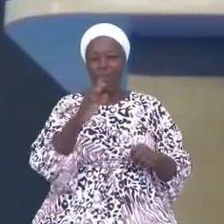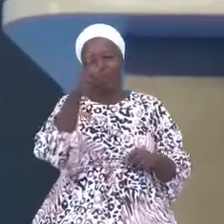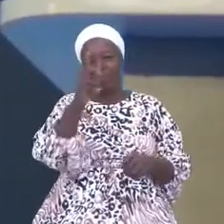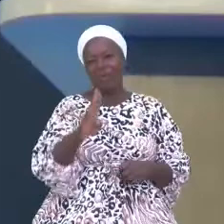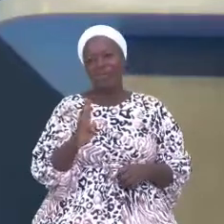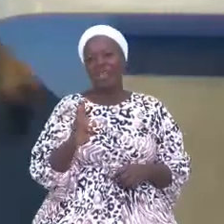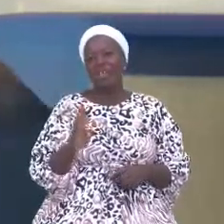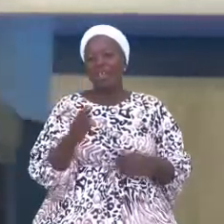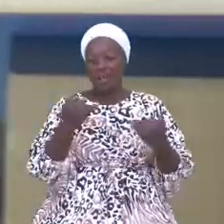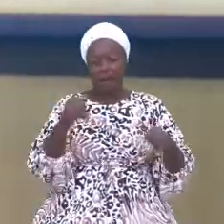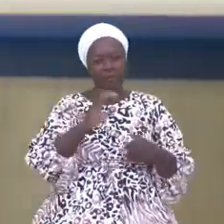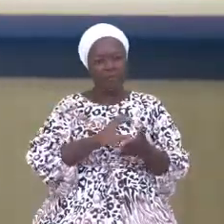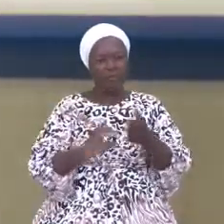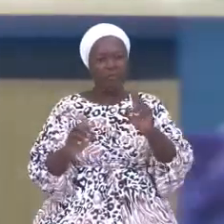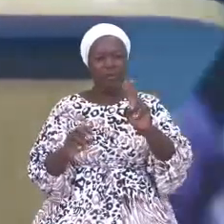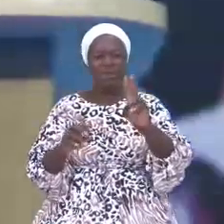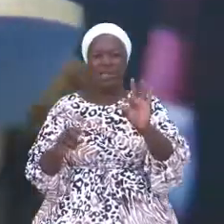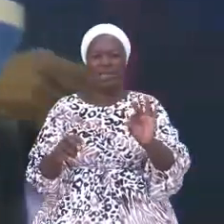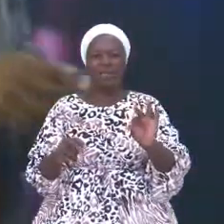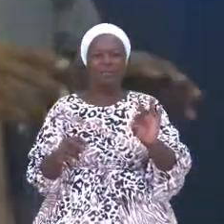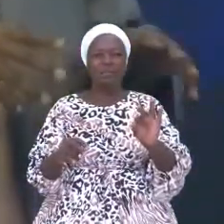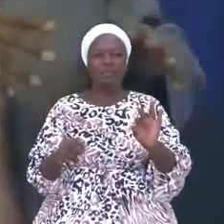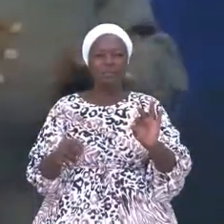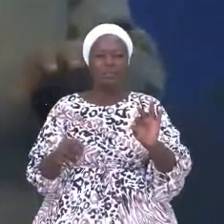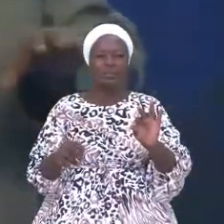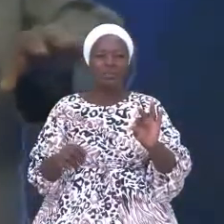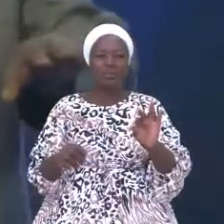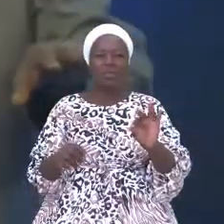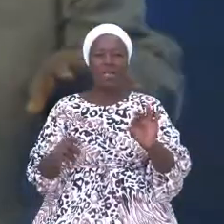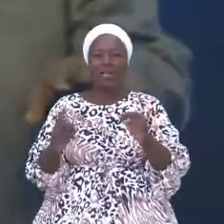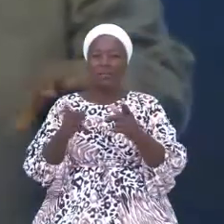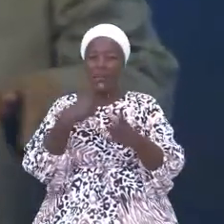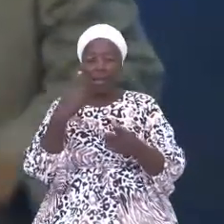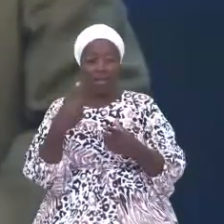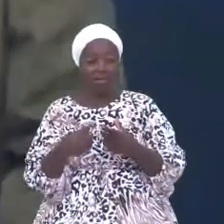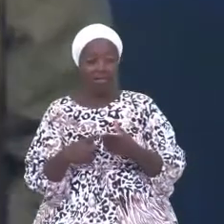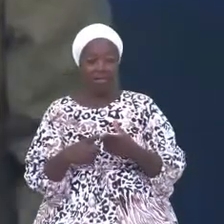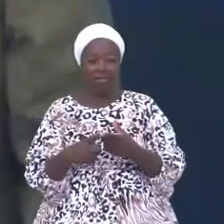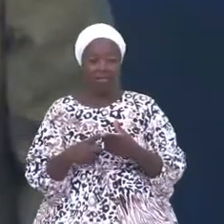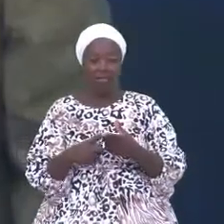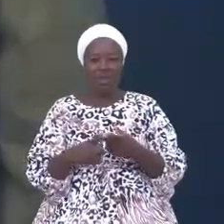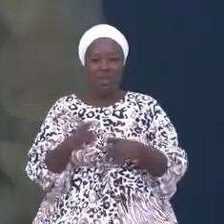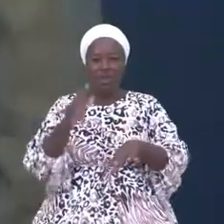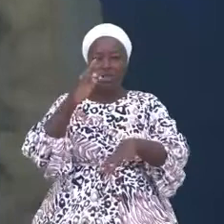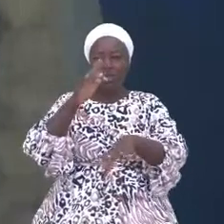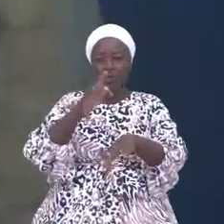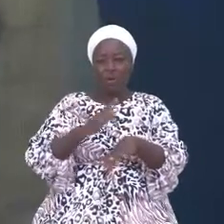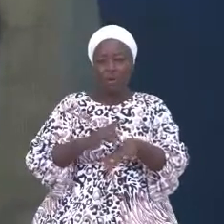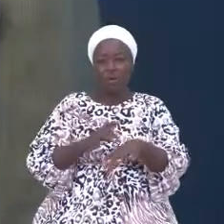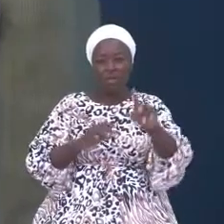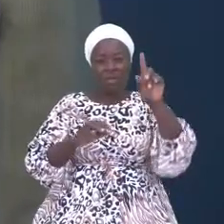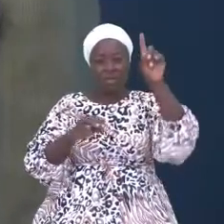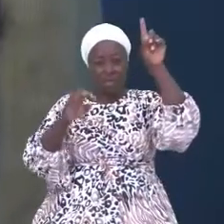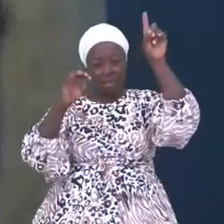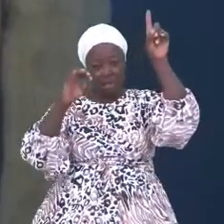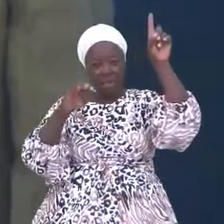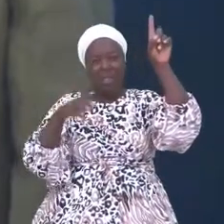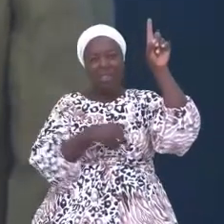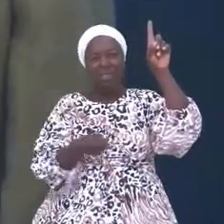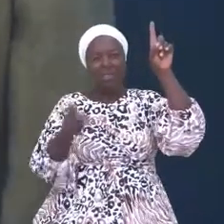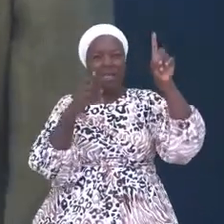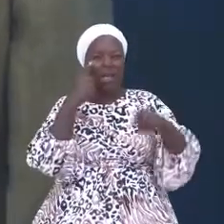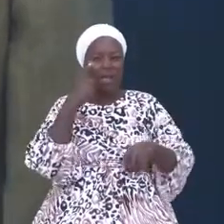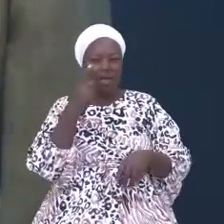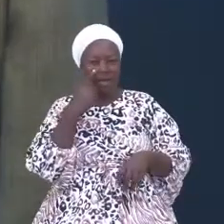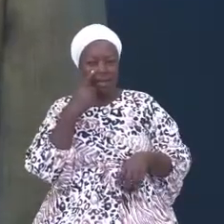then in verse 29, it tells us, it says, then touched he their eyes. He'll